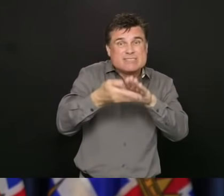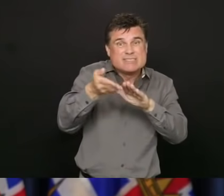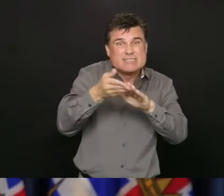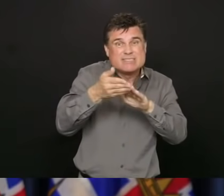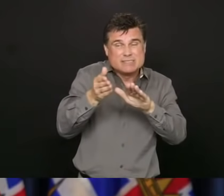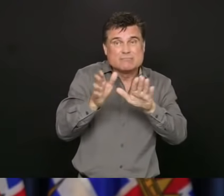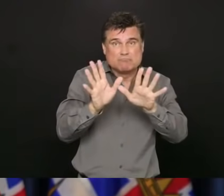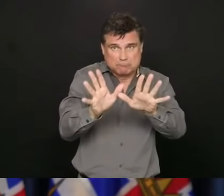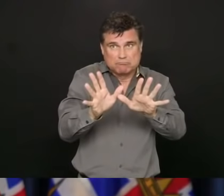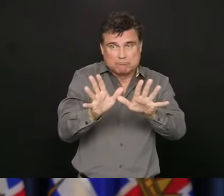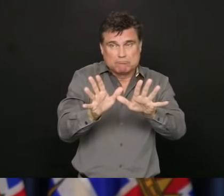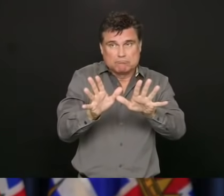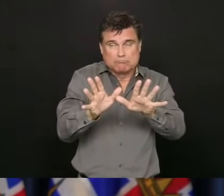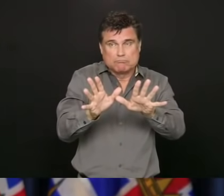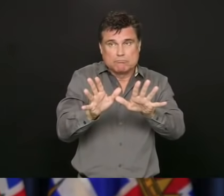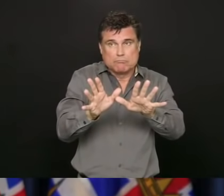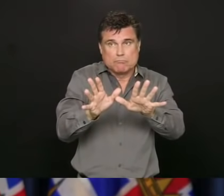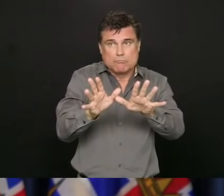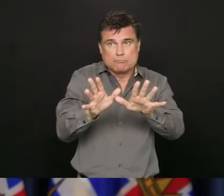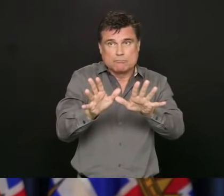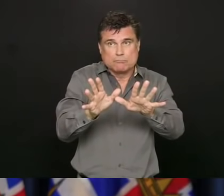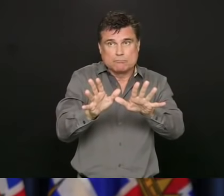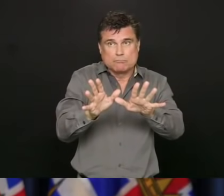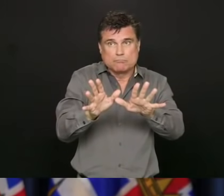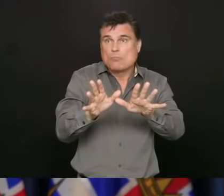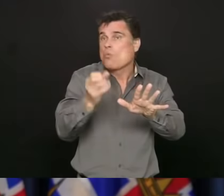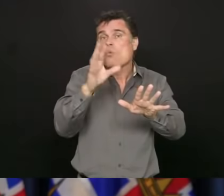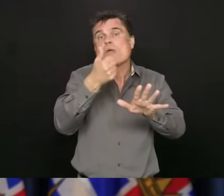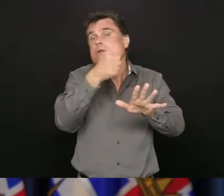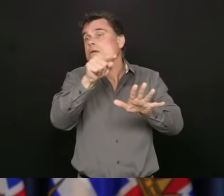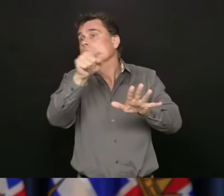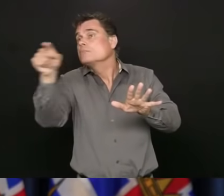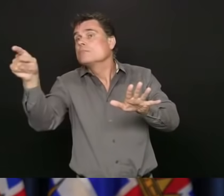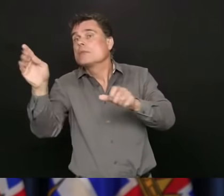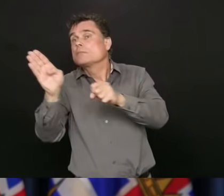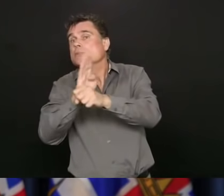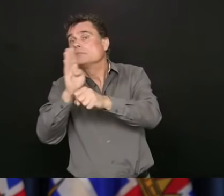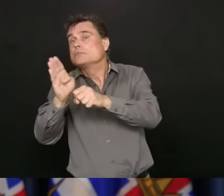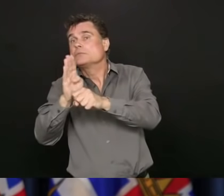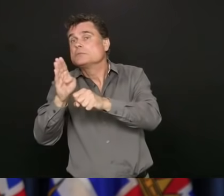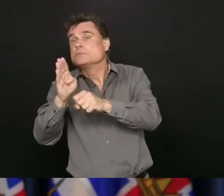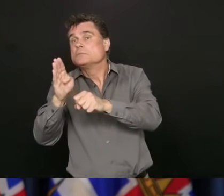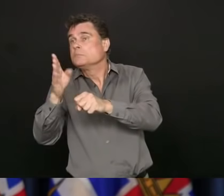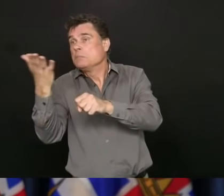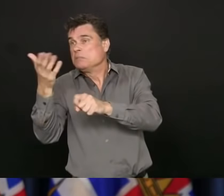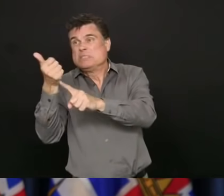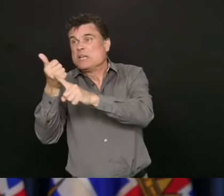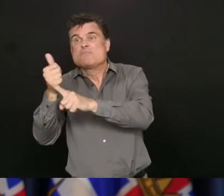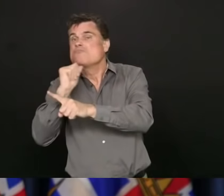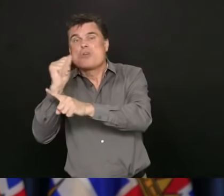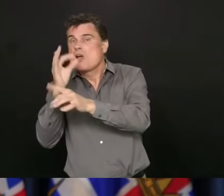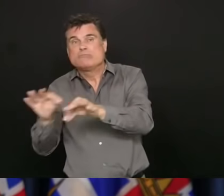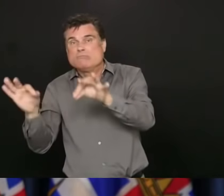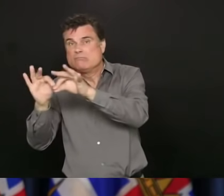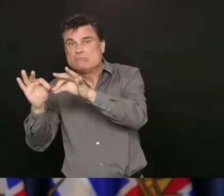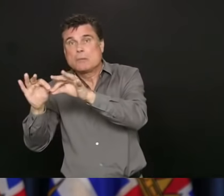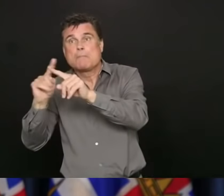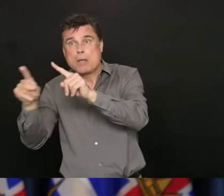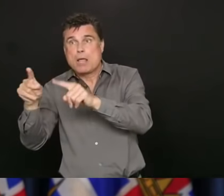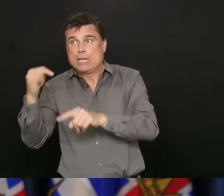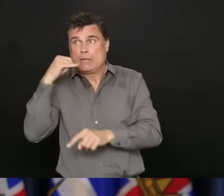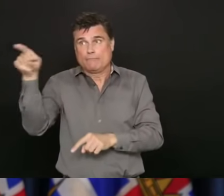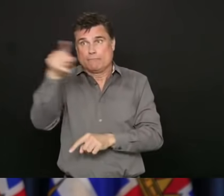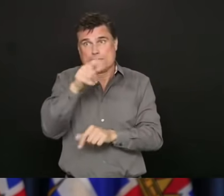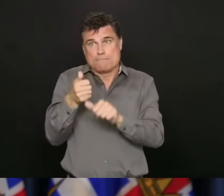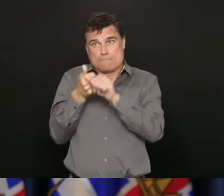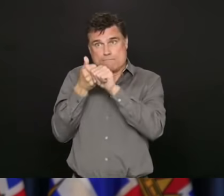they are following provincial guidance and are not grossly negligent, they won't be liable. In the context of the